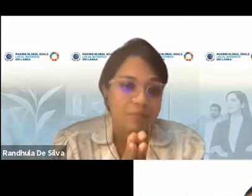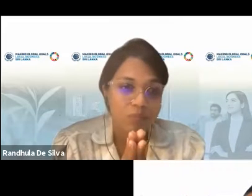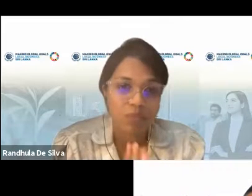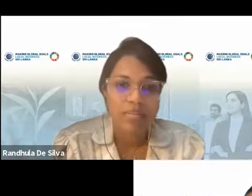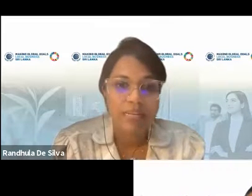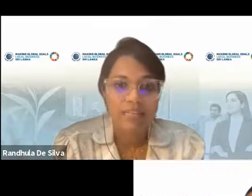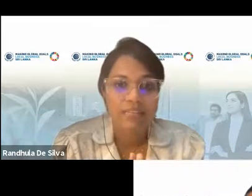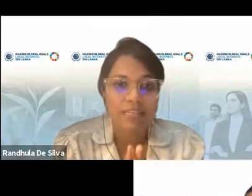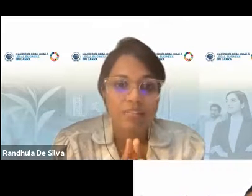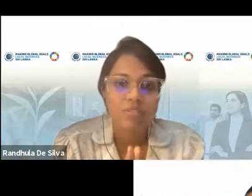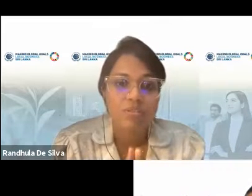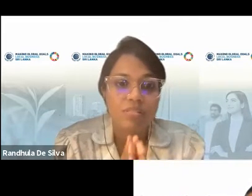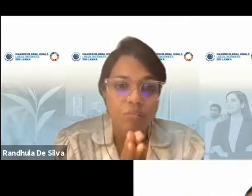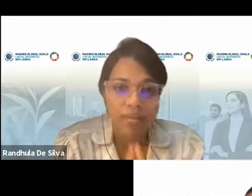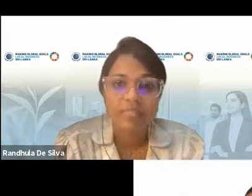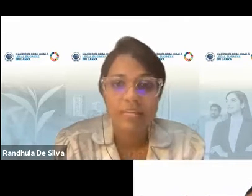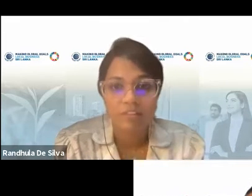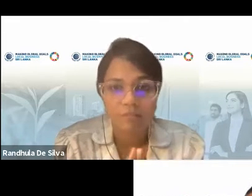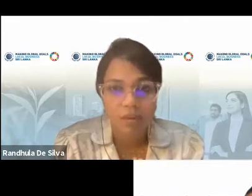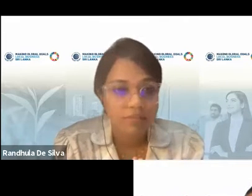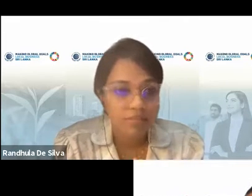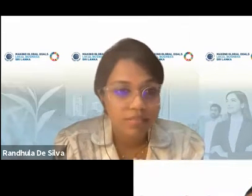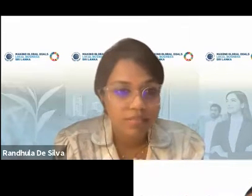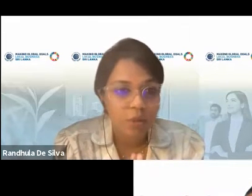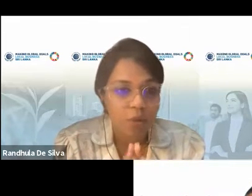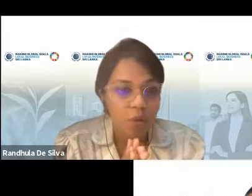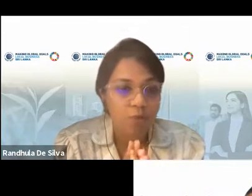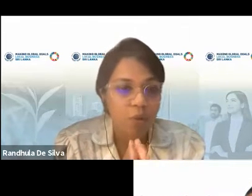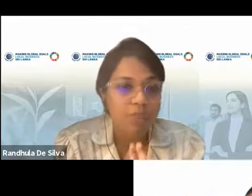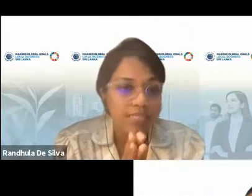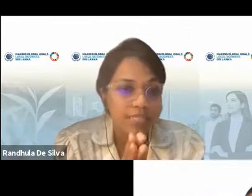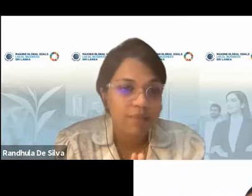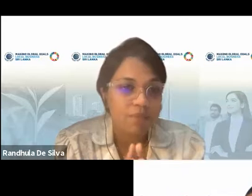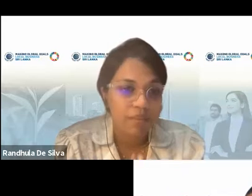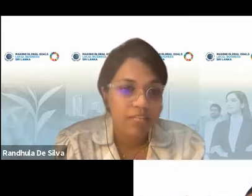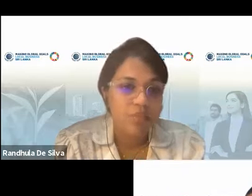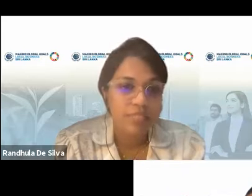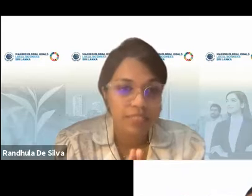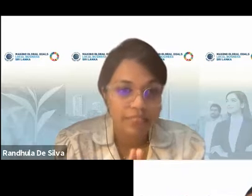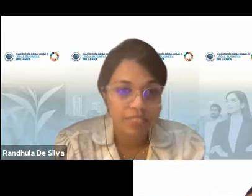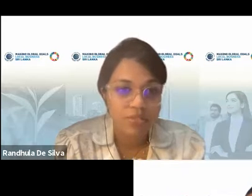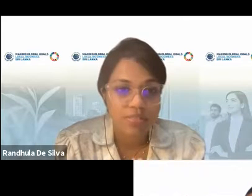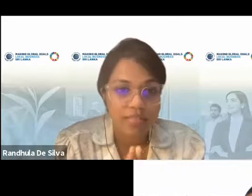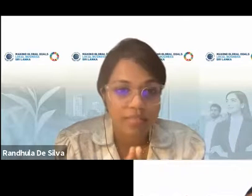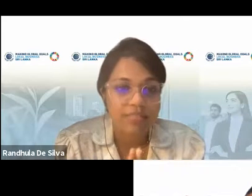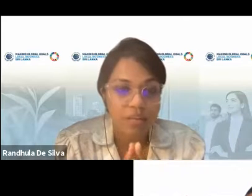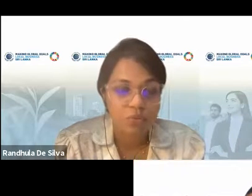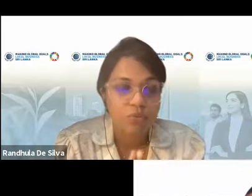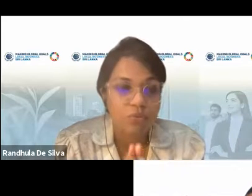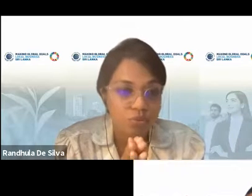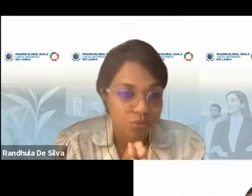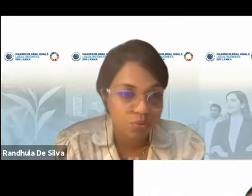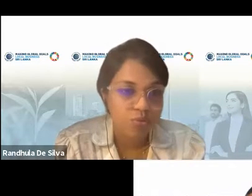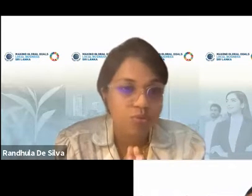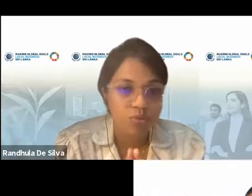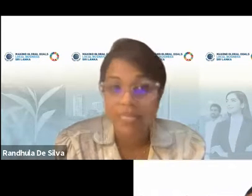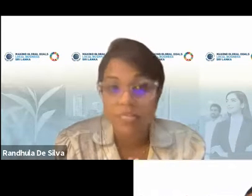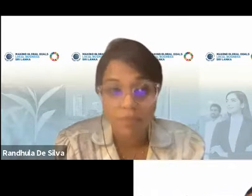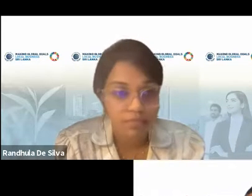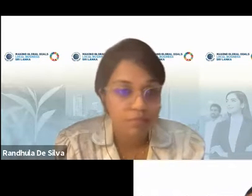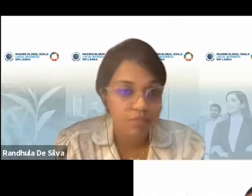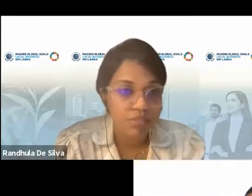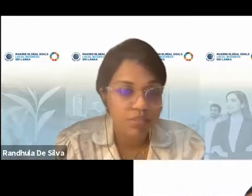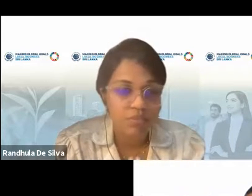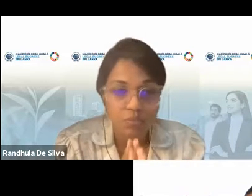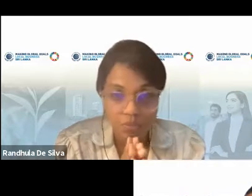And more than anything, introduce the right kind of partners who've got the same values and intentions at their core to do right